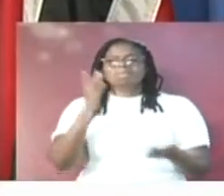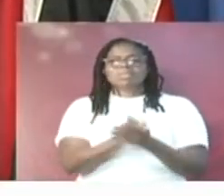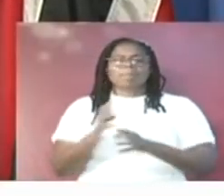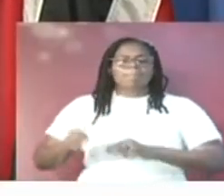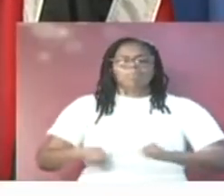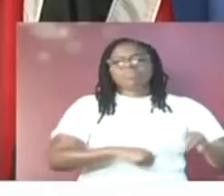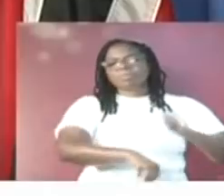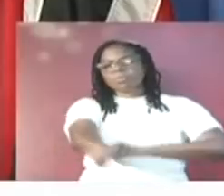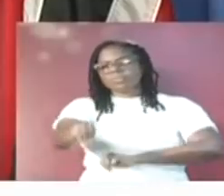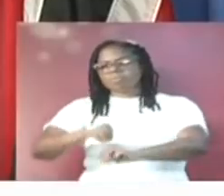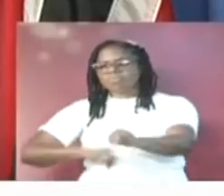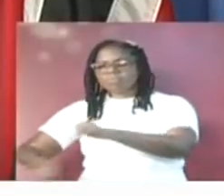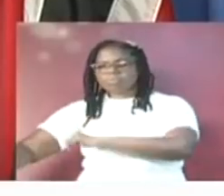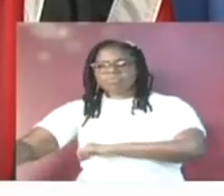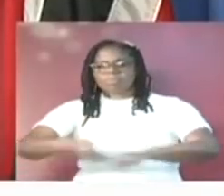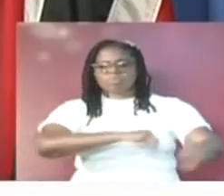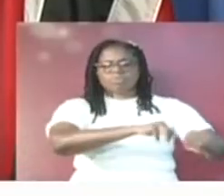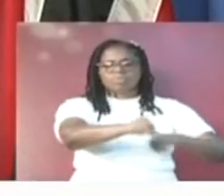the national community.